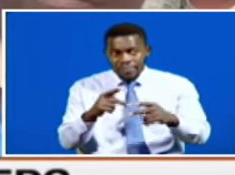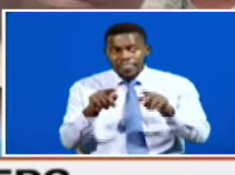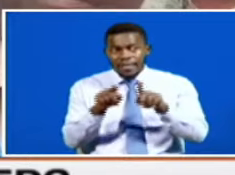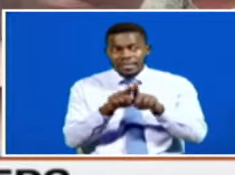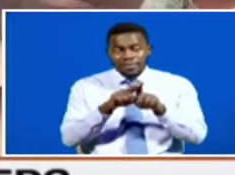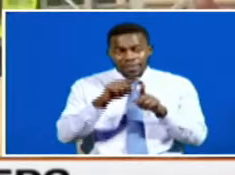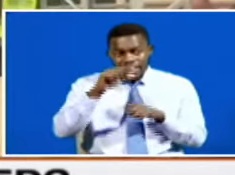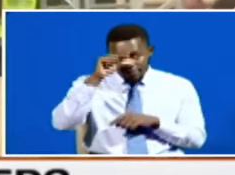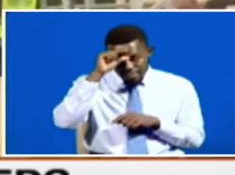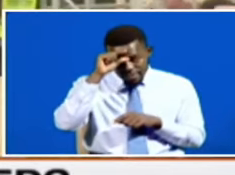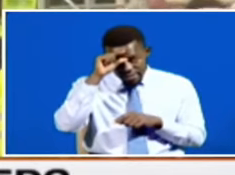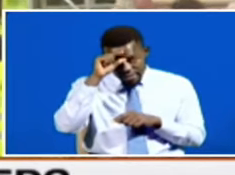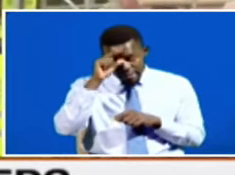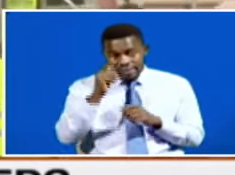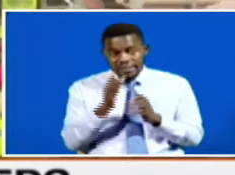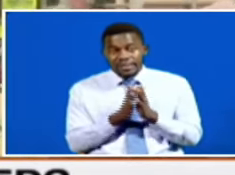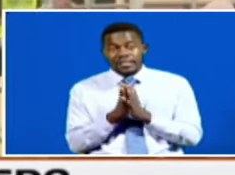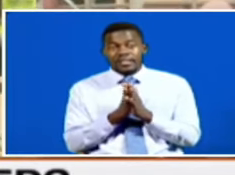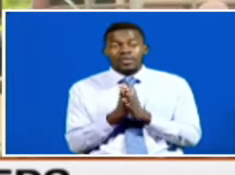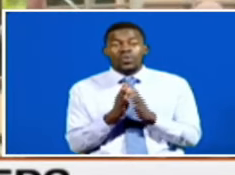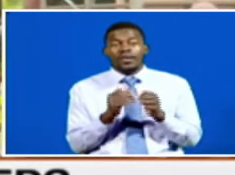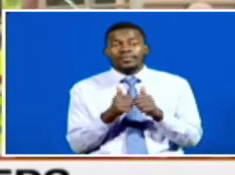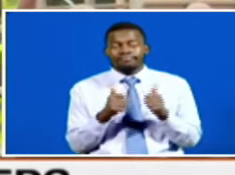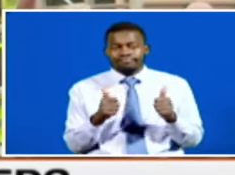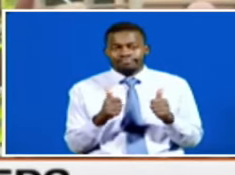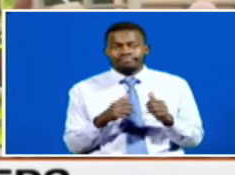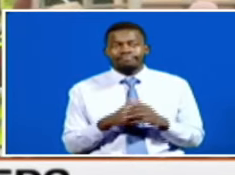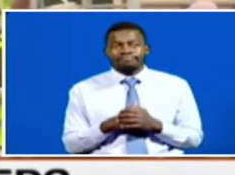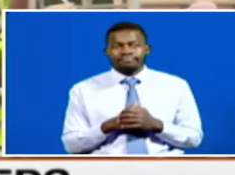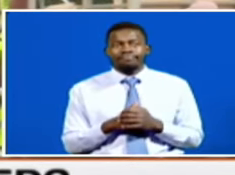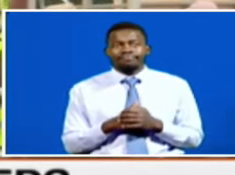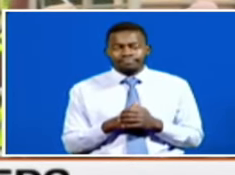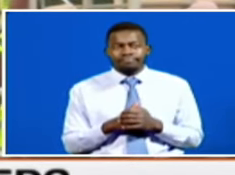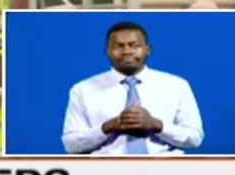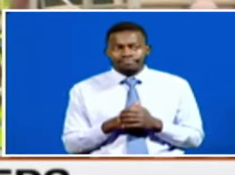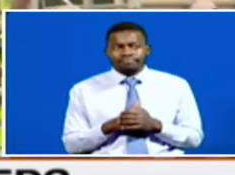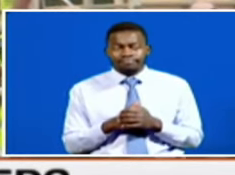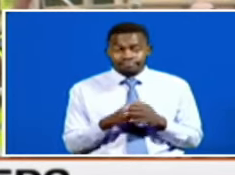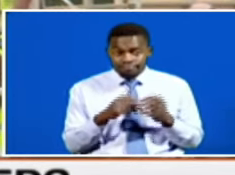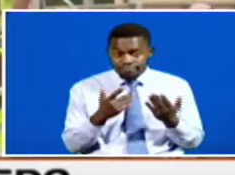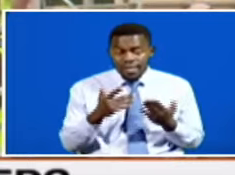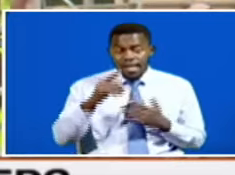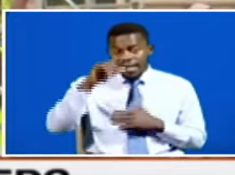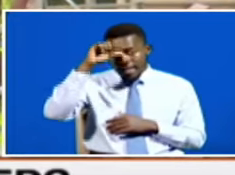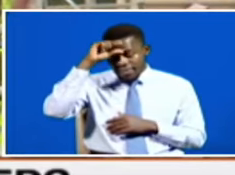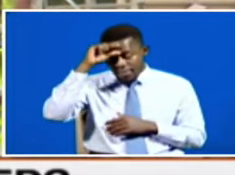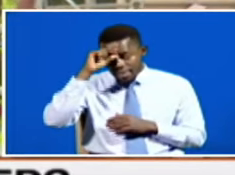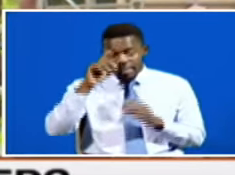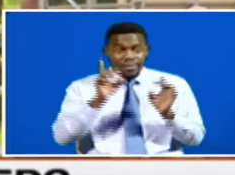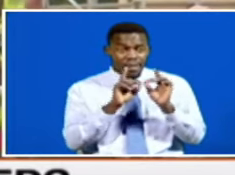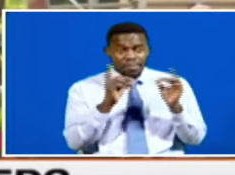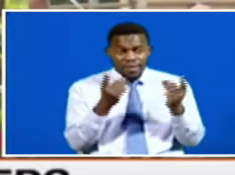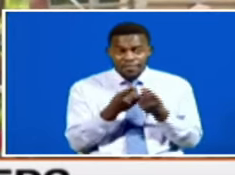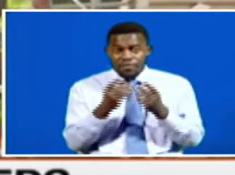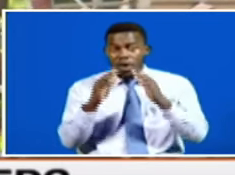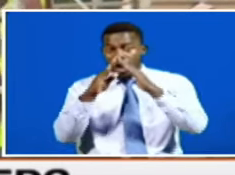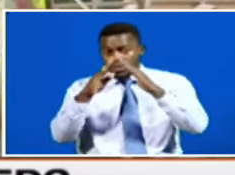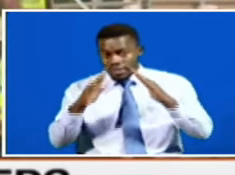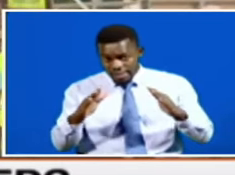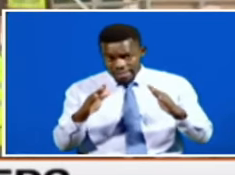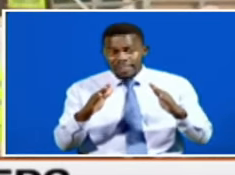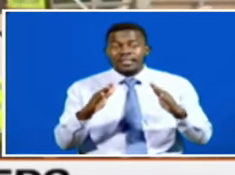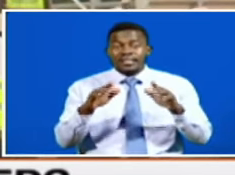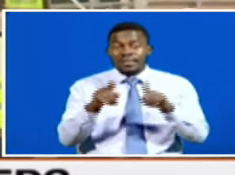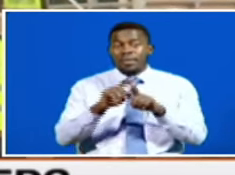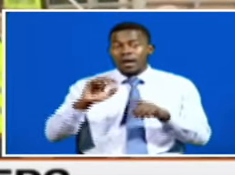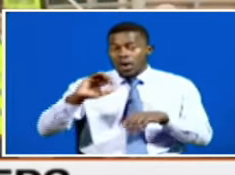is going to be present. Richard Tuta, a senior director of the State Department for Housing and Urban Development, said